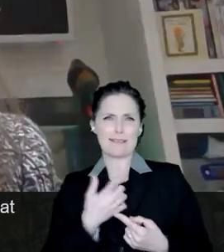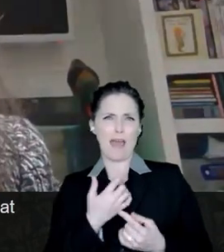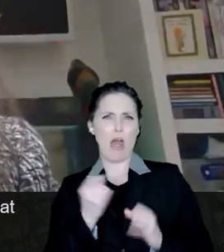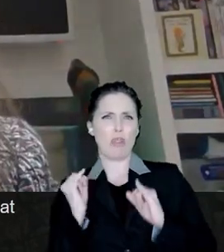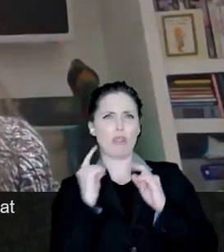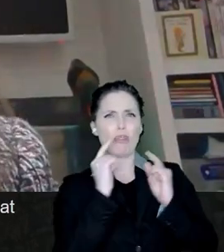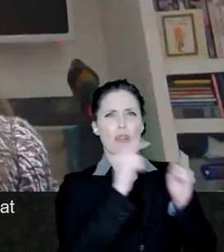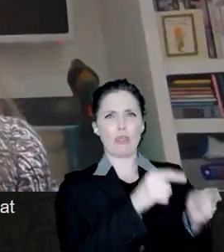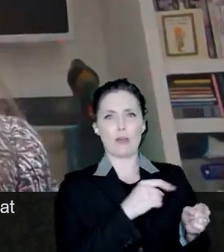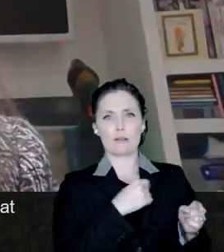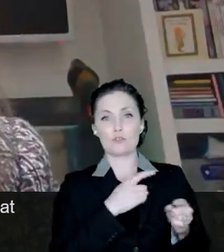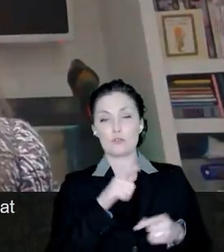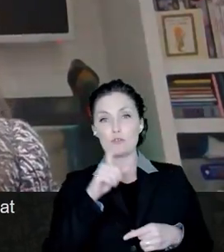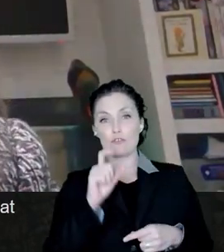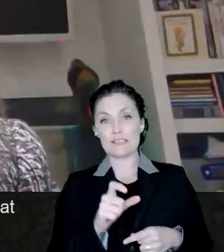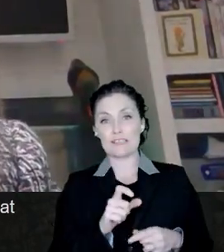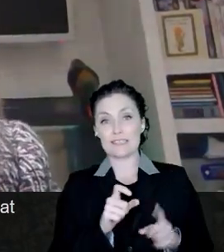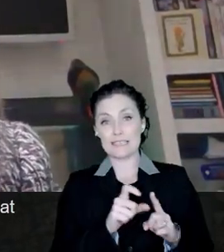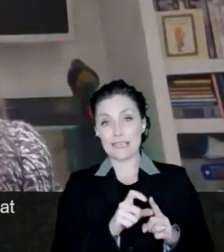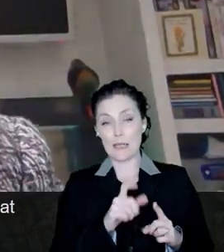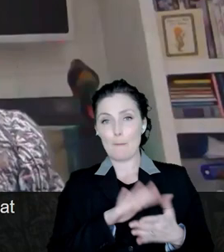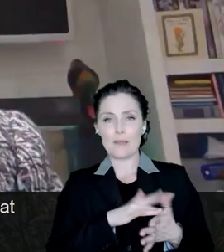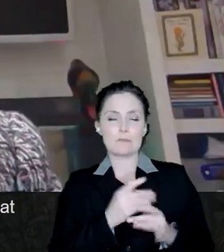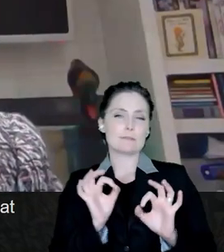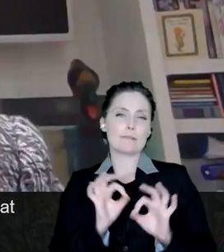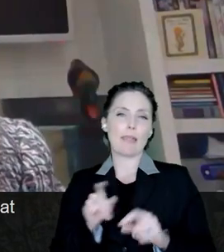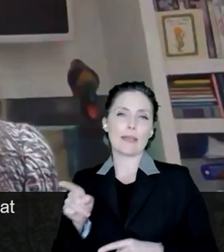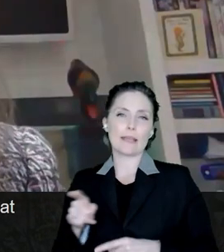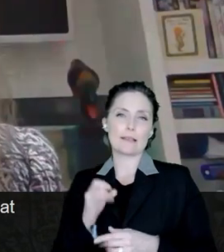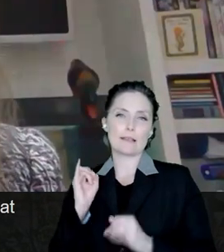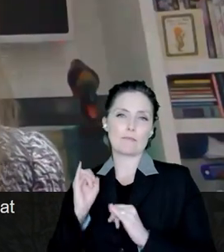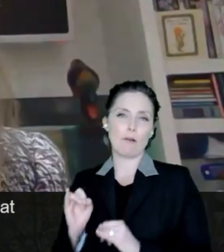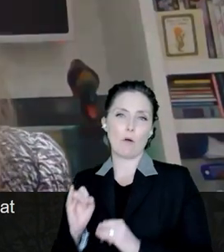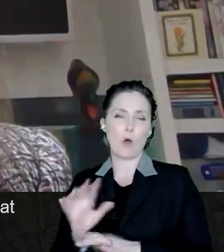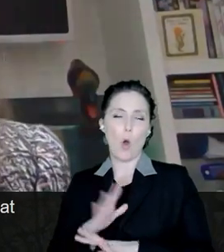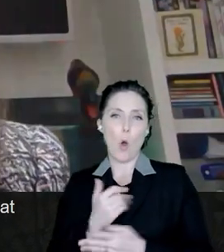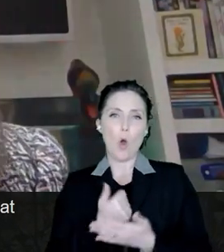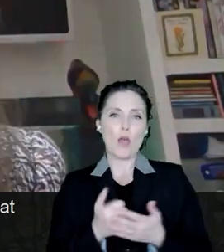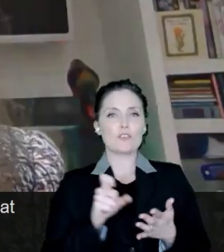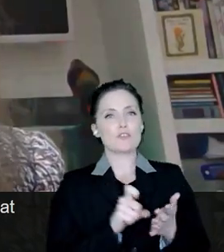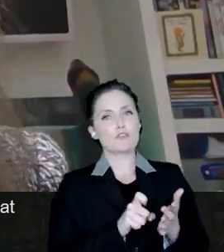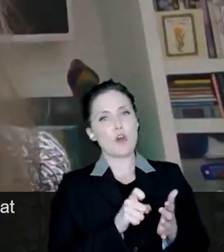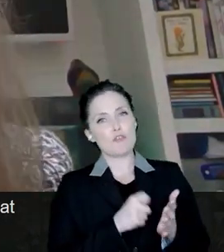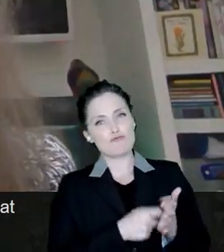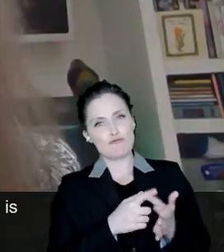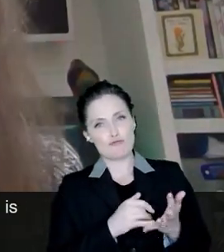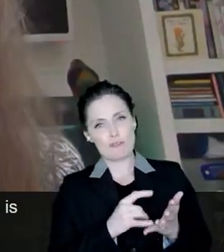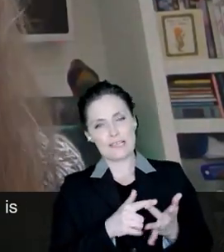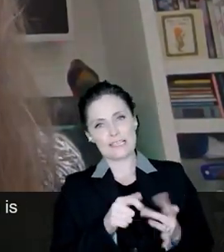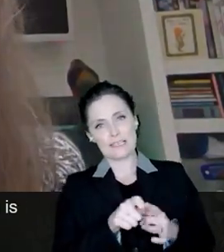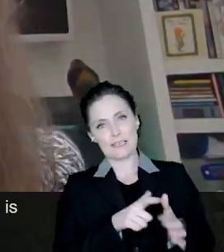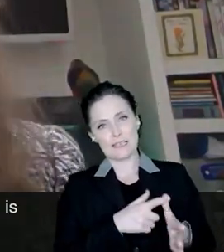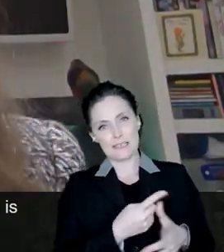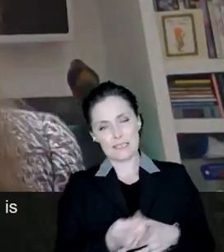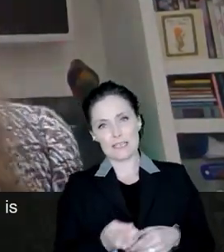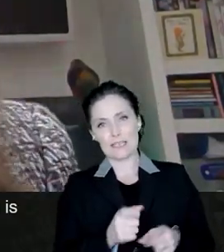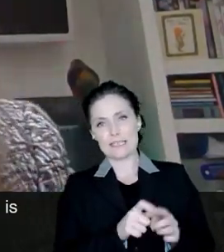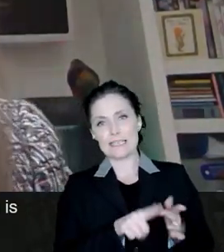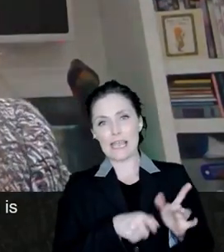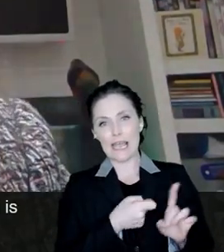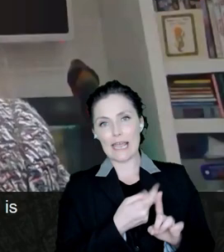of course, nothing is ever the mayor's fault. It's Cressida Dick's fault. It's the commissioner of the fire brigade's fault.